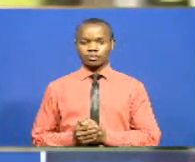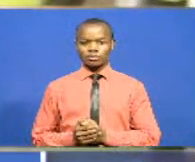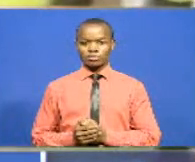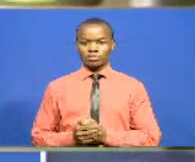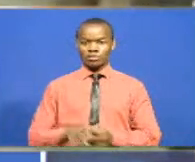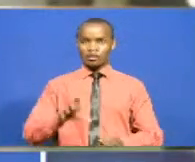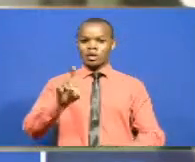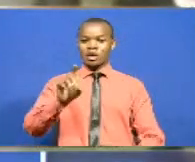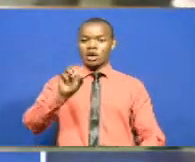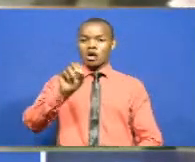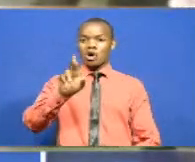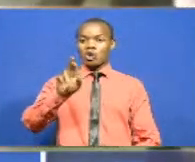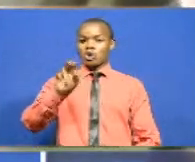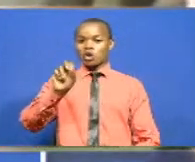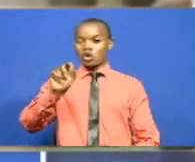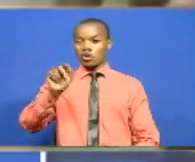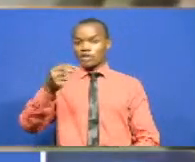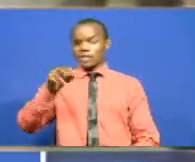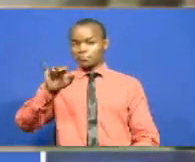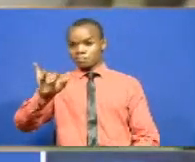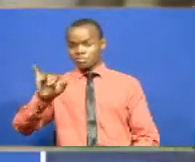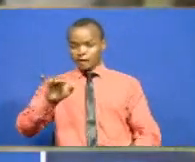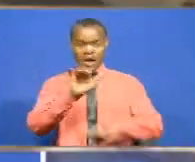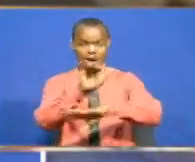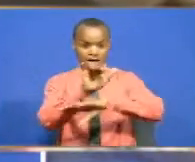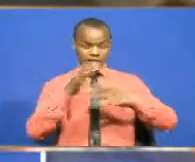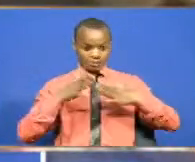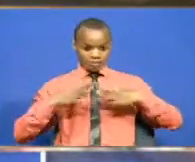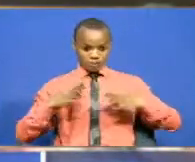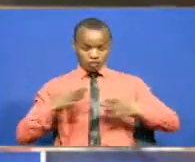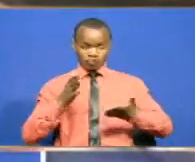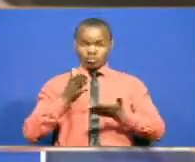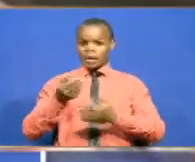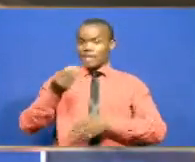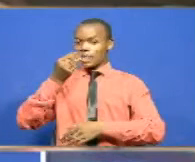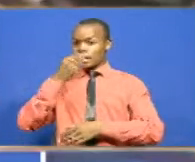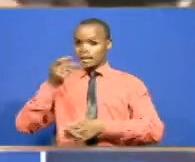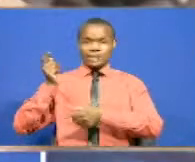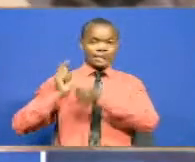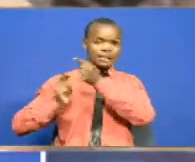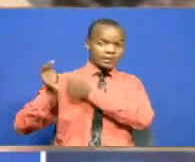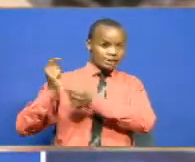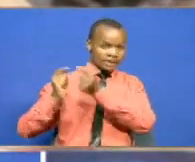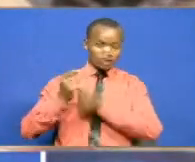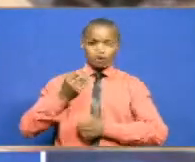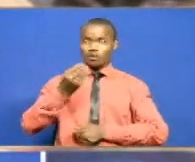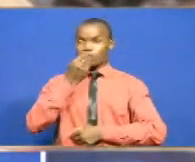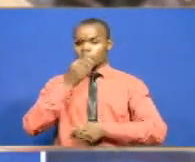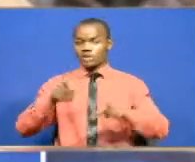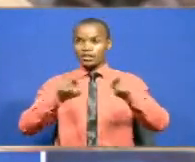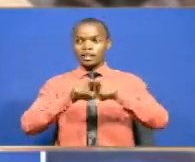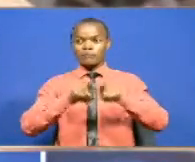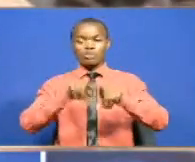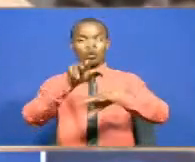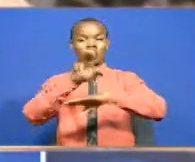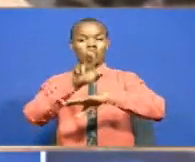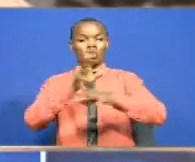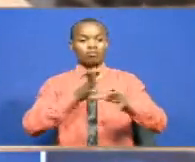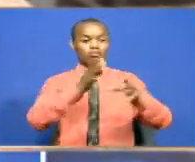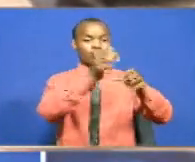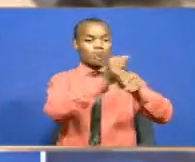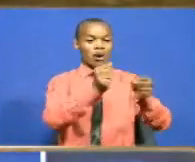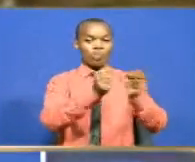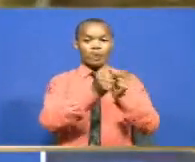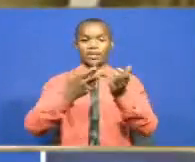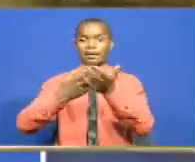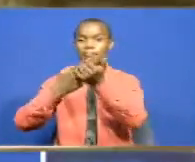Dorothy Nyong'o has urged the local communities to be faithful in eating traditional foods and acknowledged partnerships with several organizations, including the